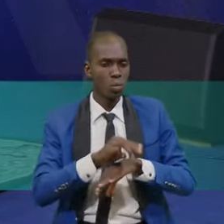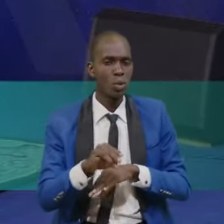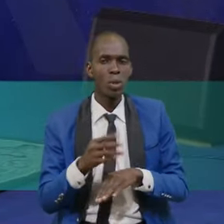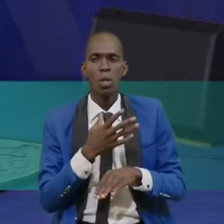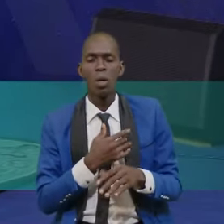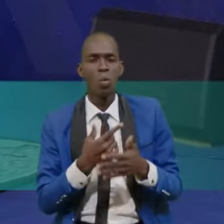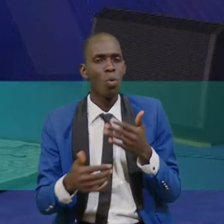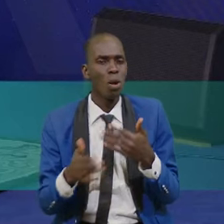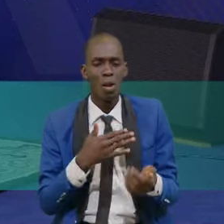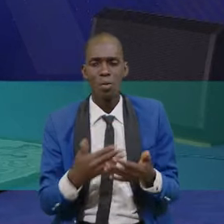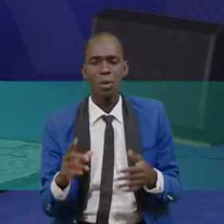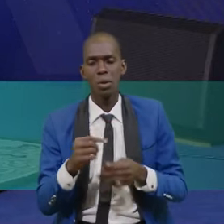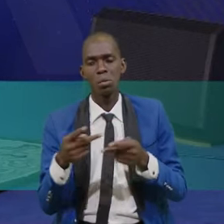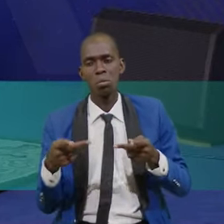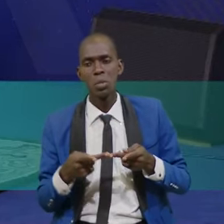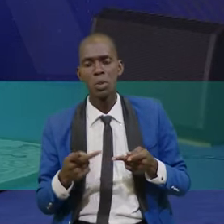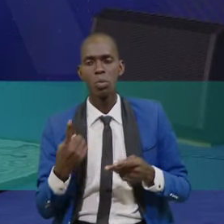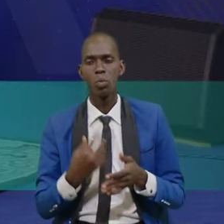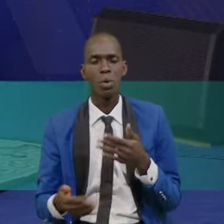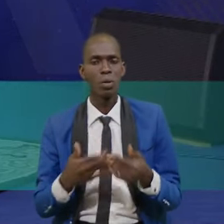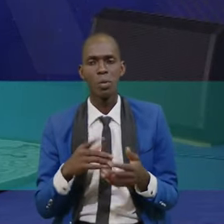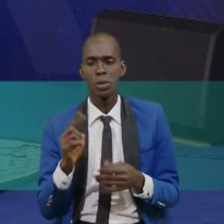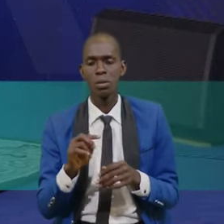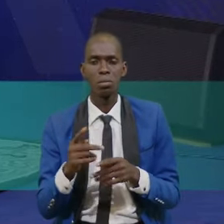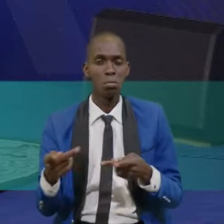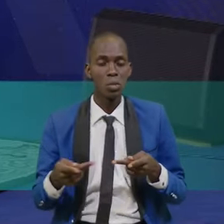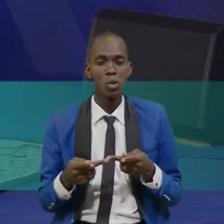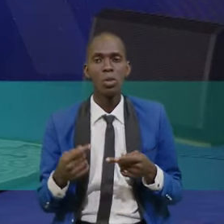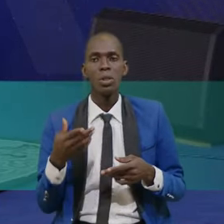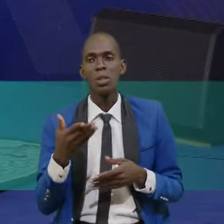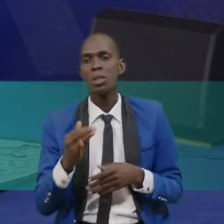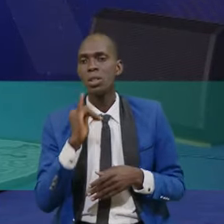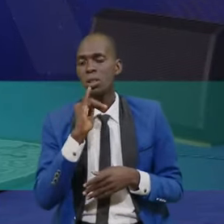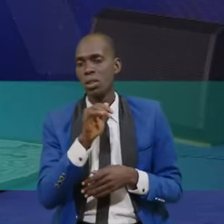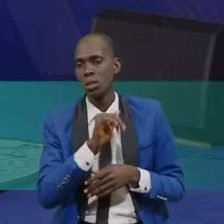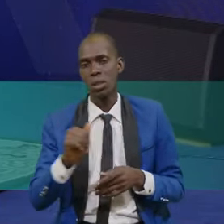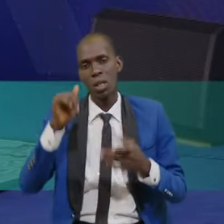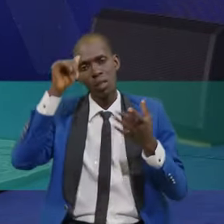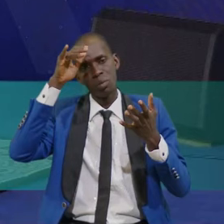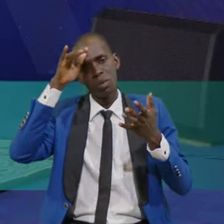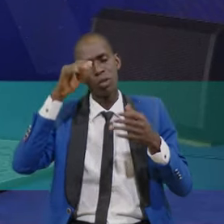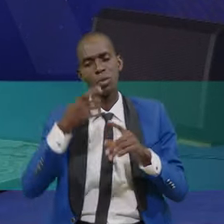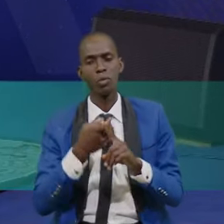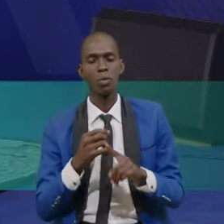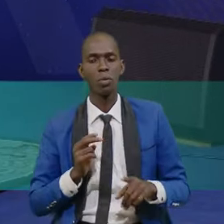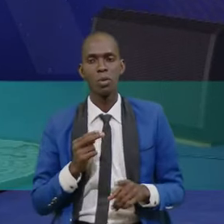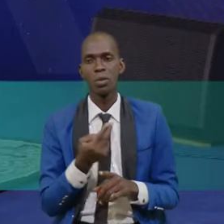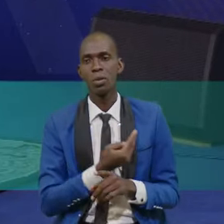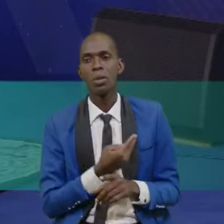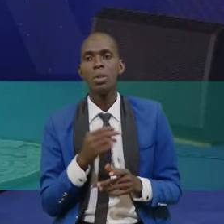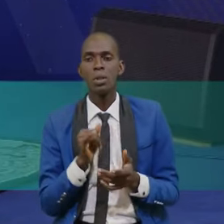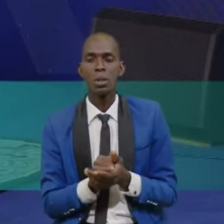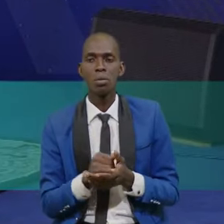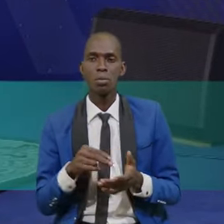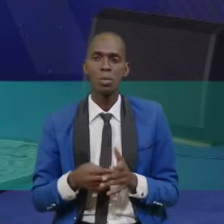position, there is the expected ministry at the holy priesthood. It will start with our name,